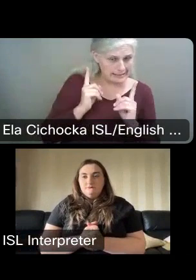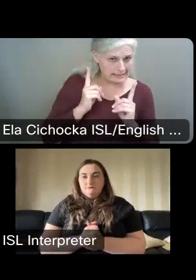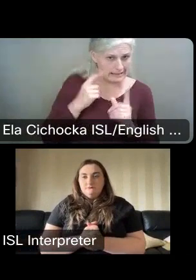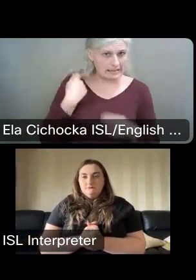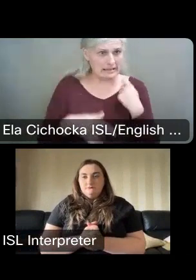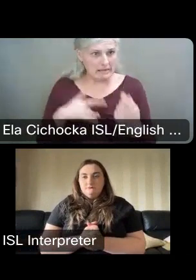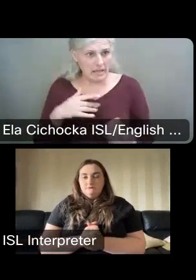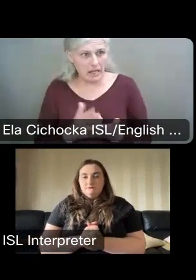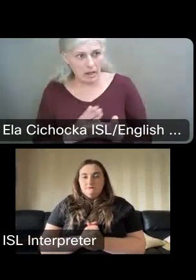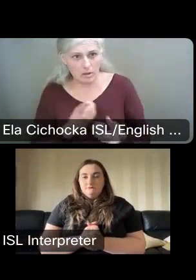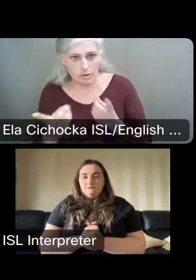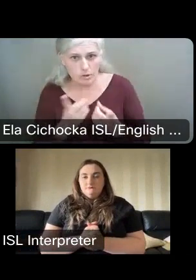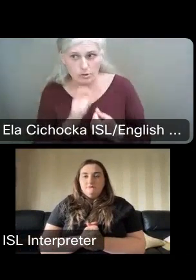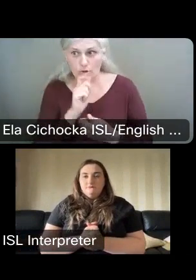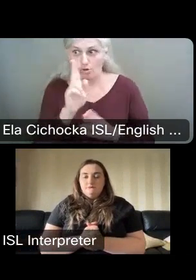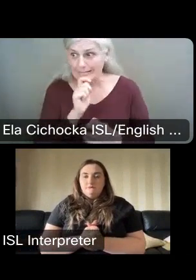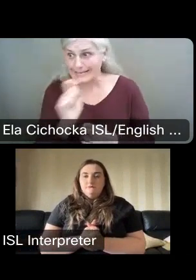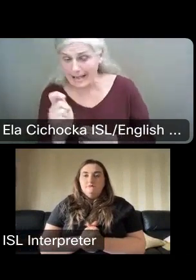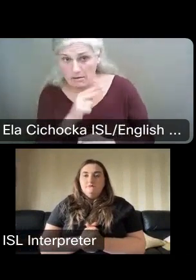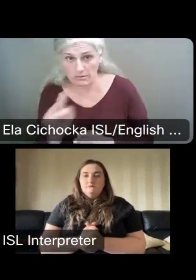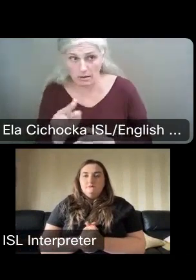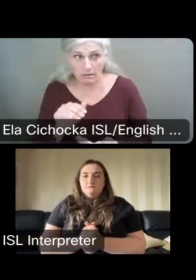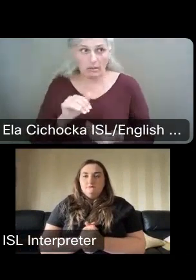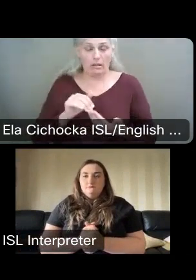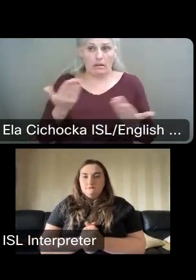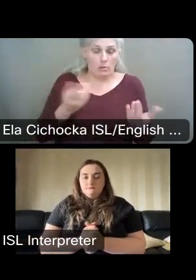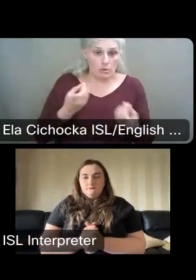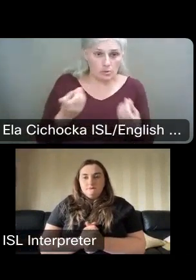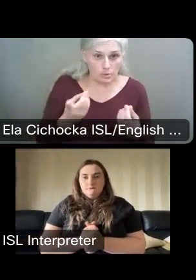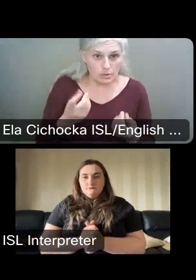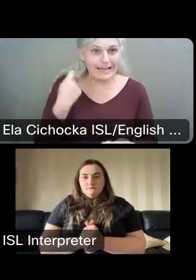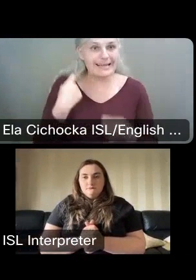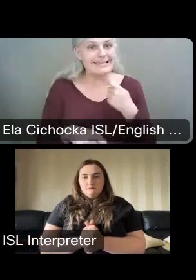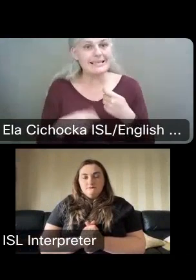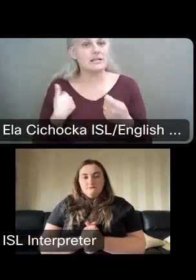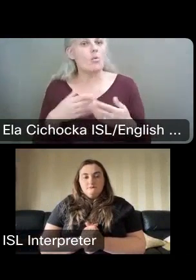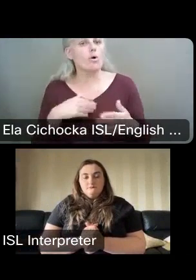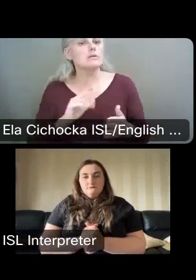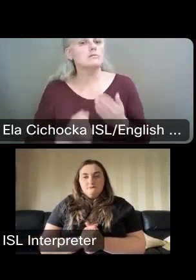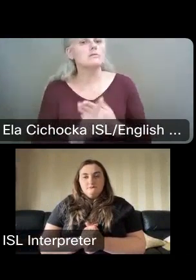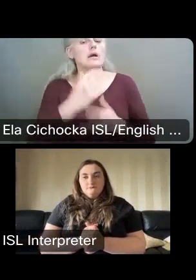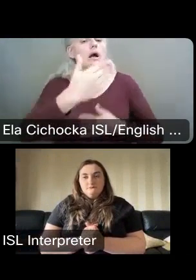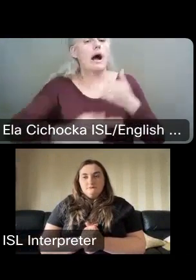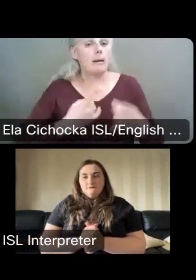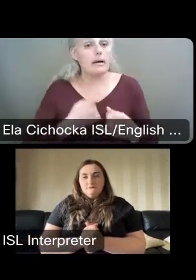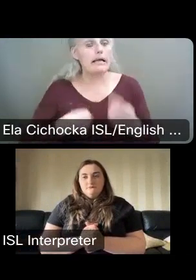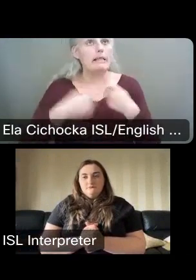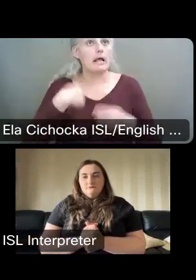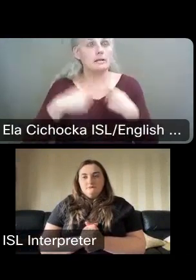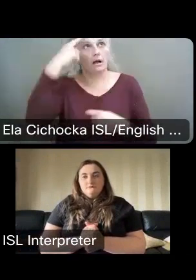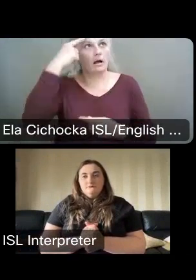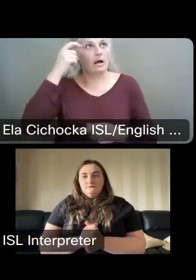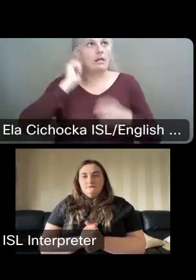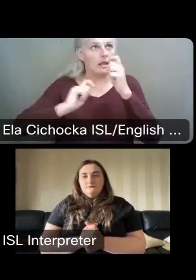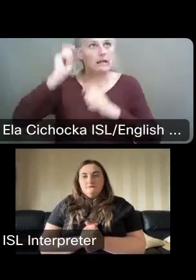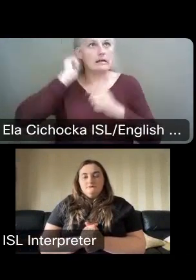what to do, whether to tell anyone, what to say. Later, the event replays itself over and over in your mind. You question